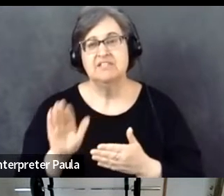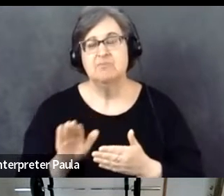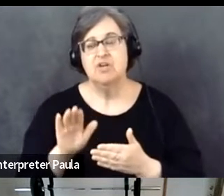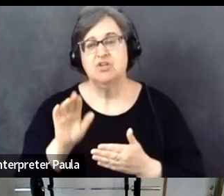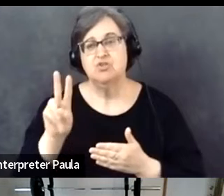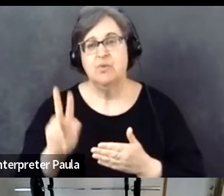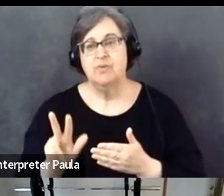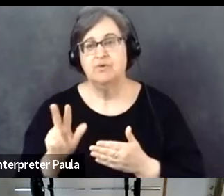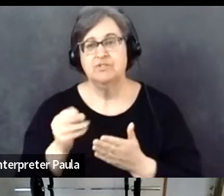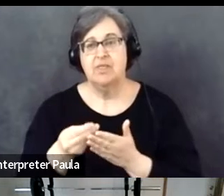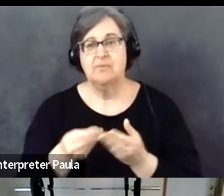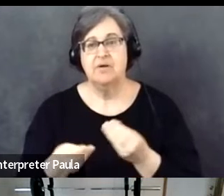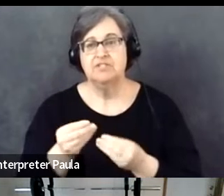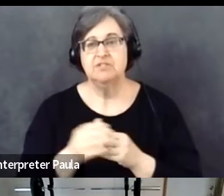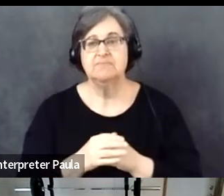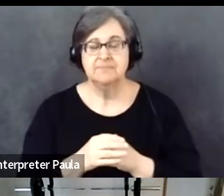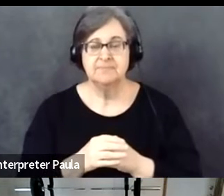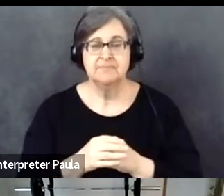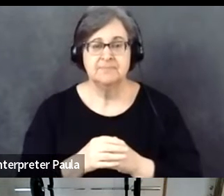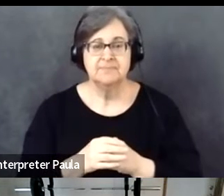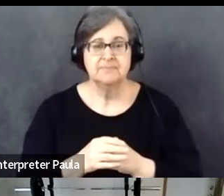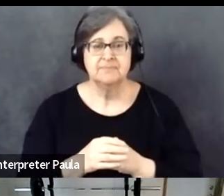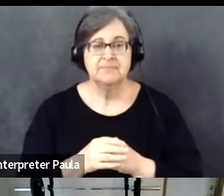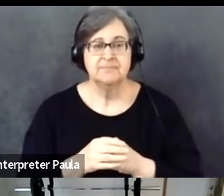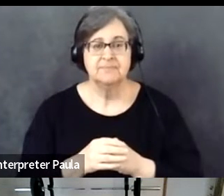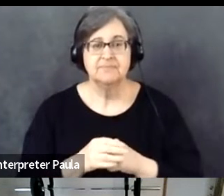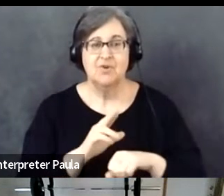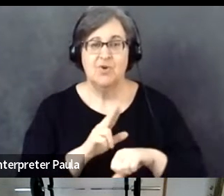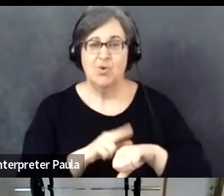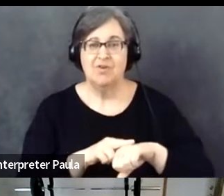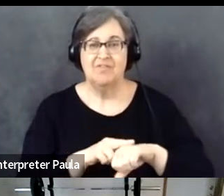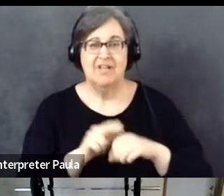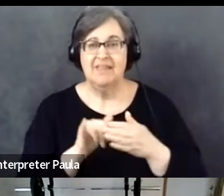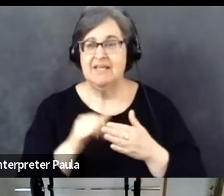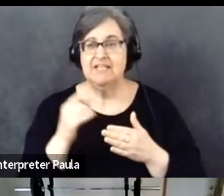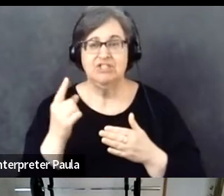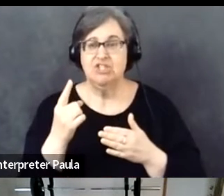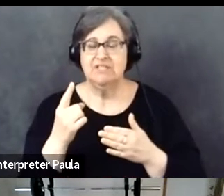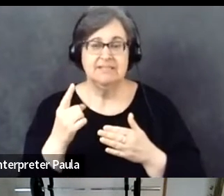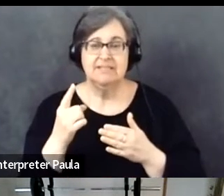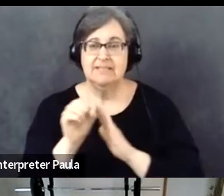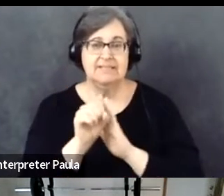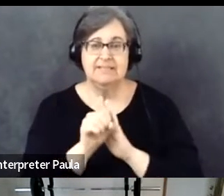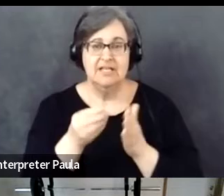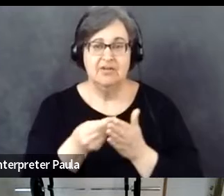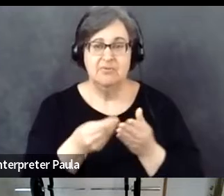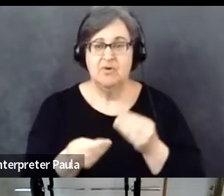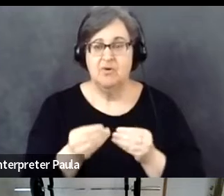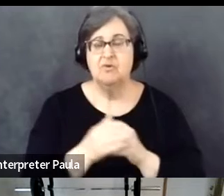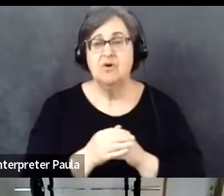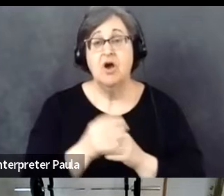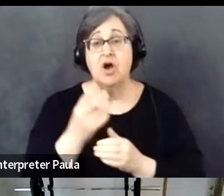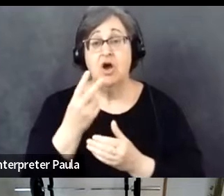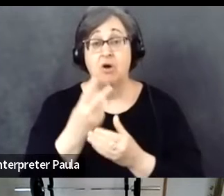of the budget, state budget. And of course, that's just state money. Both budgets draw down federal